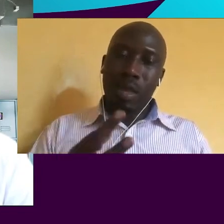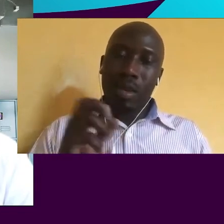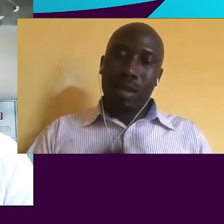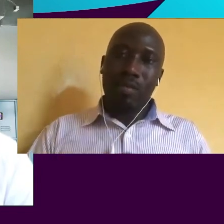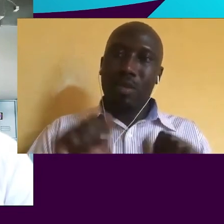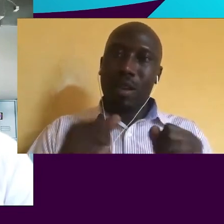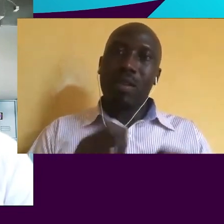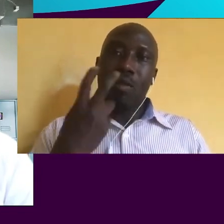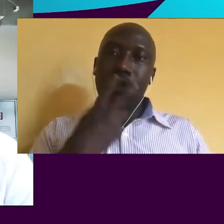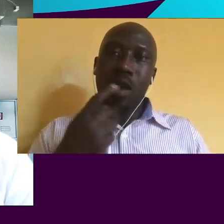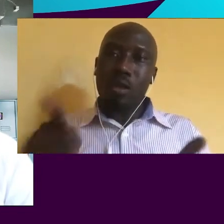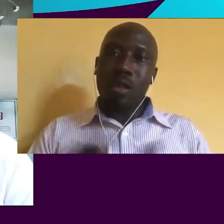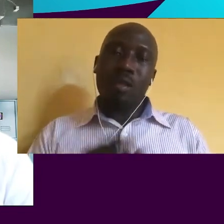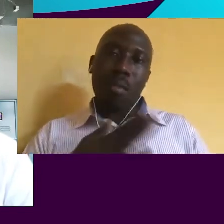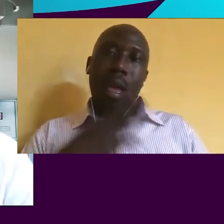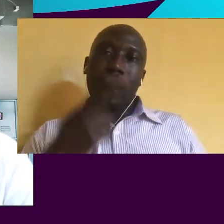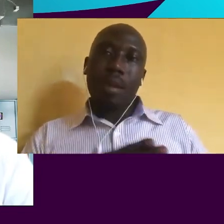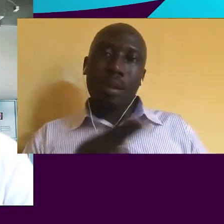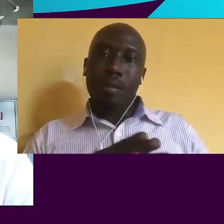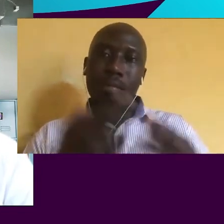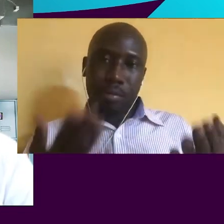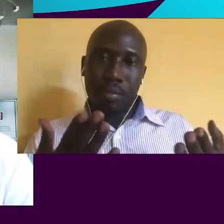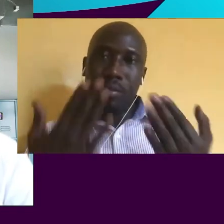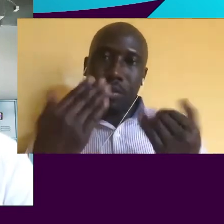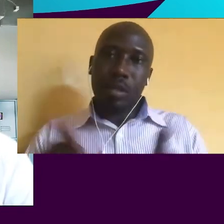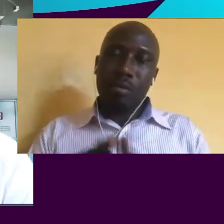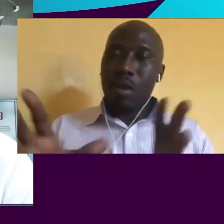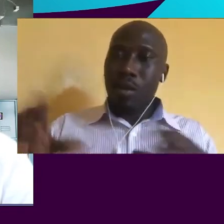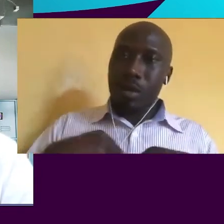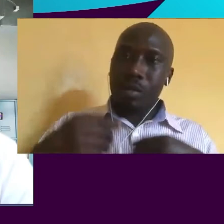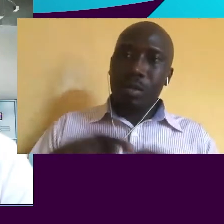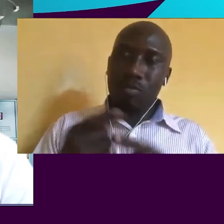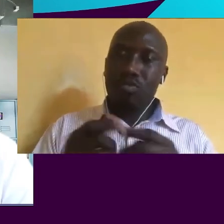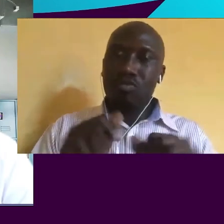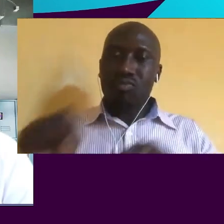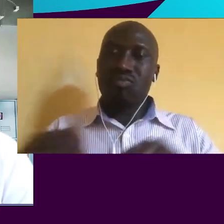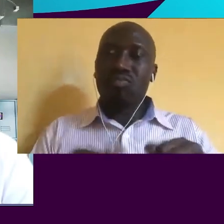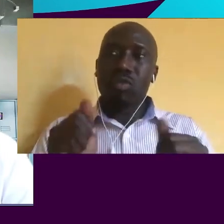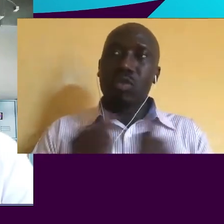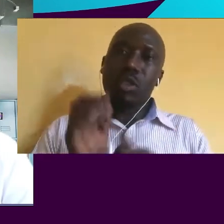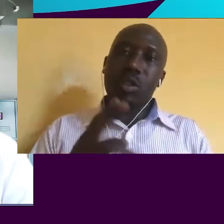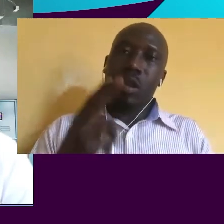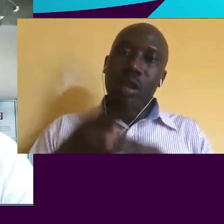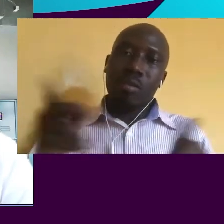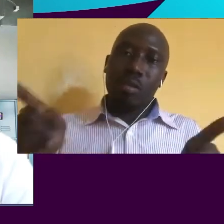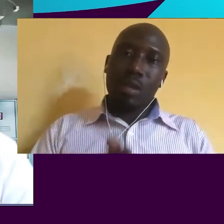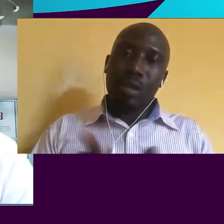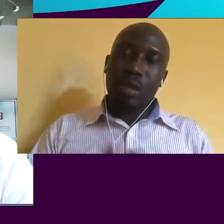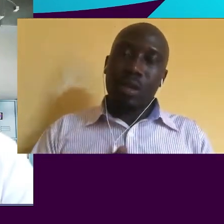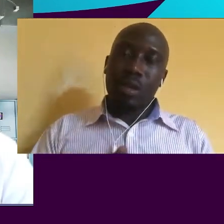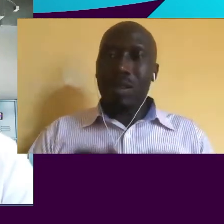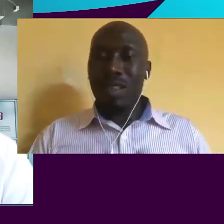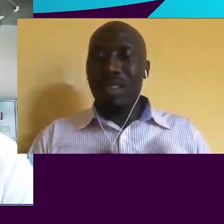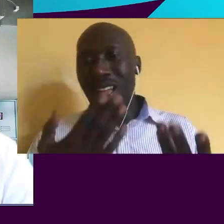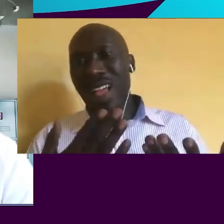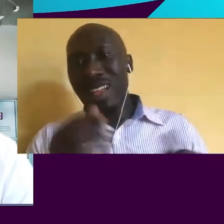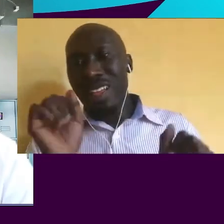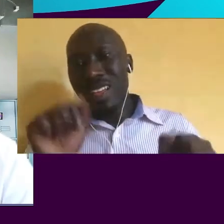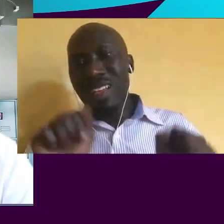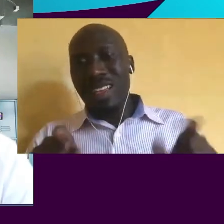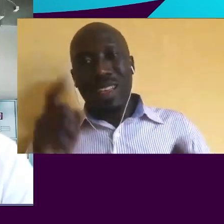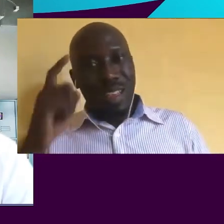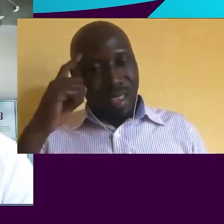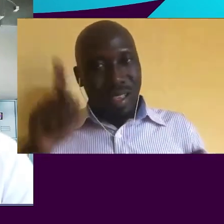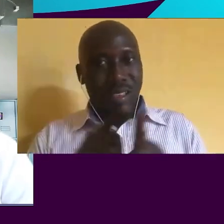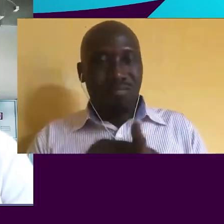So I'm allowed to struggle to pronounce yours. Well, I think you got it right. Thank you